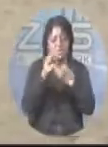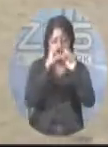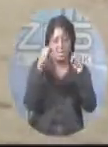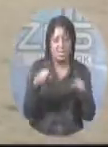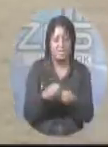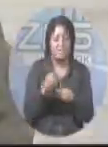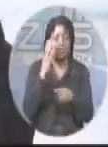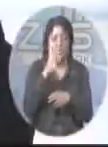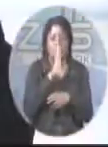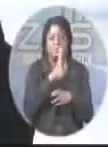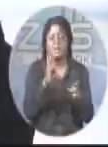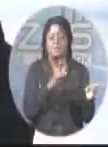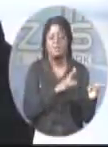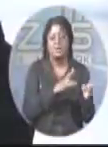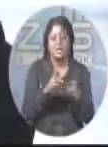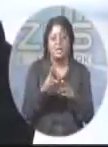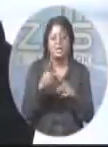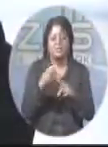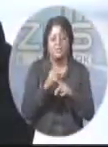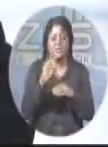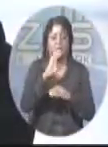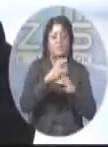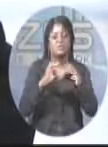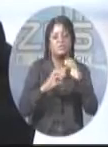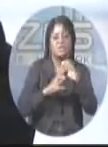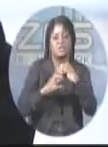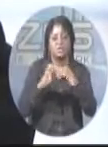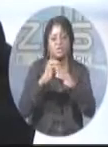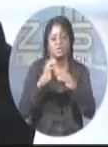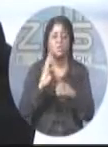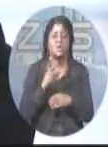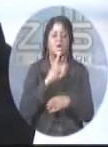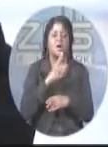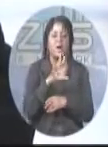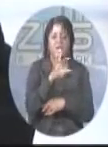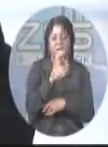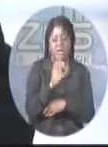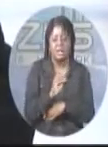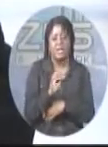will be ready. From a construction perspective, we are